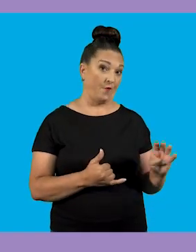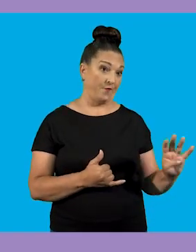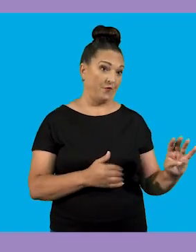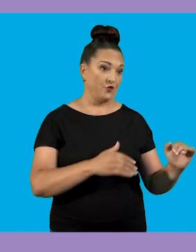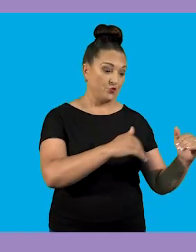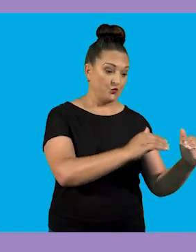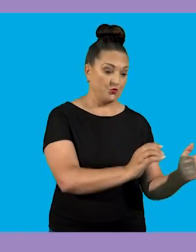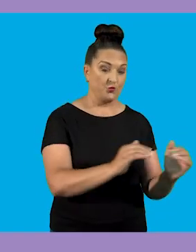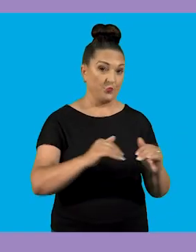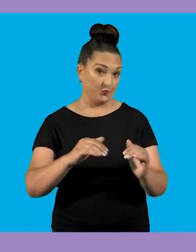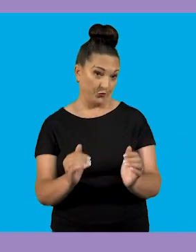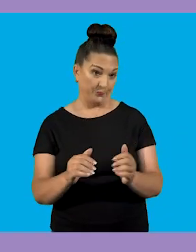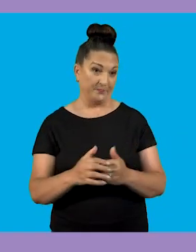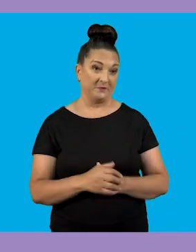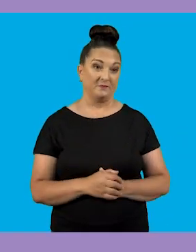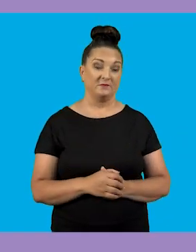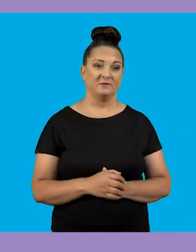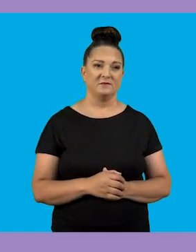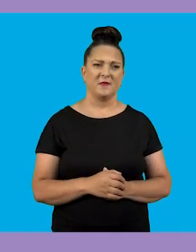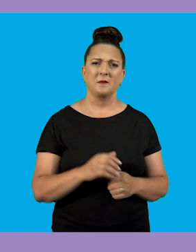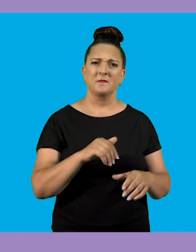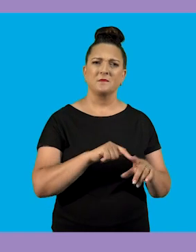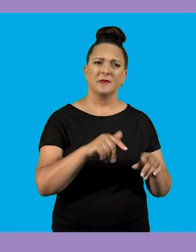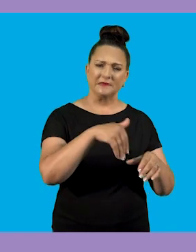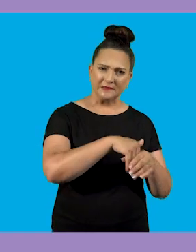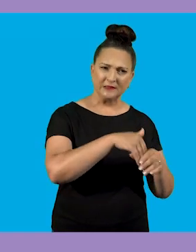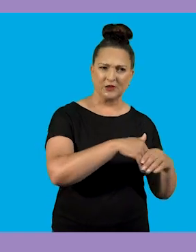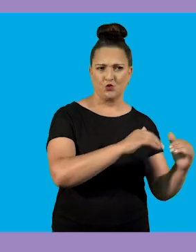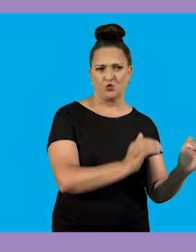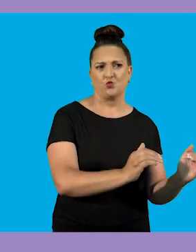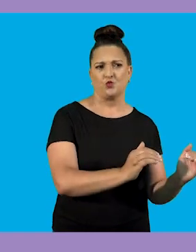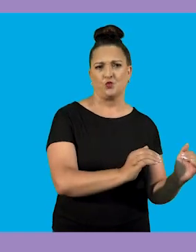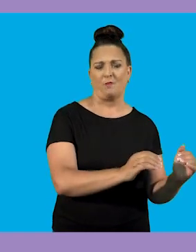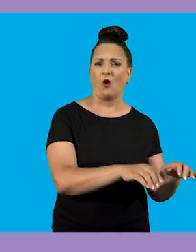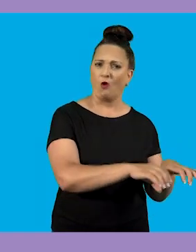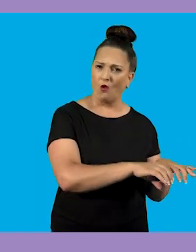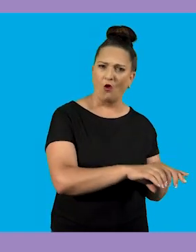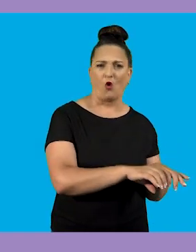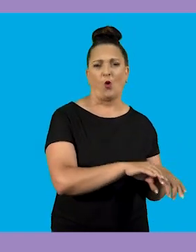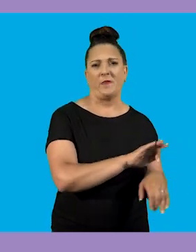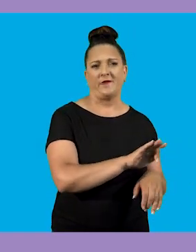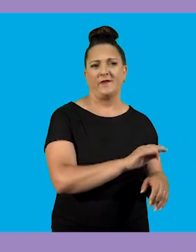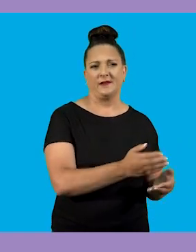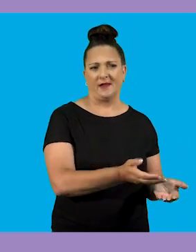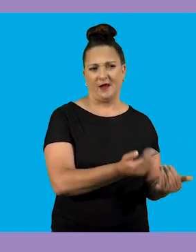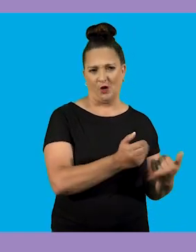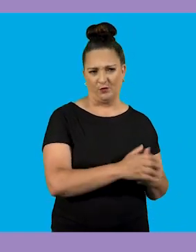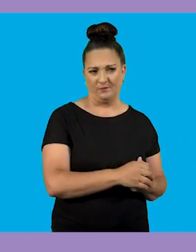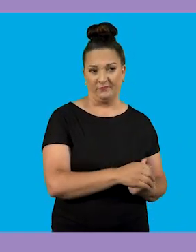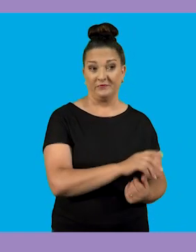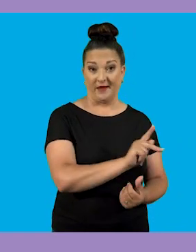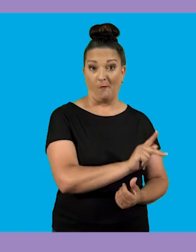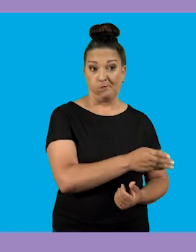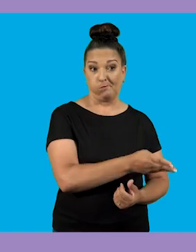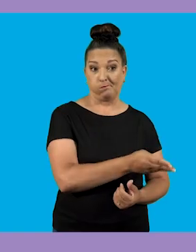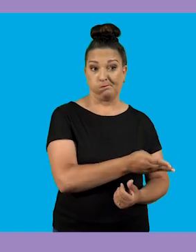So we are going to group these terms into two groups, and in each of the groups we are going to take out a common factor. So in the first group there, the common